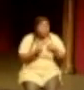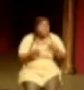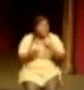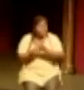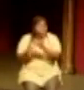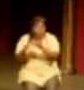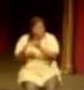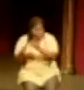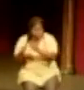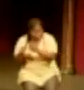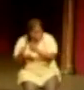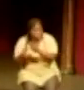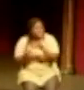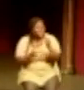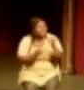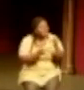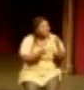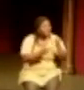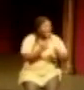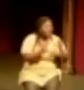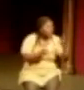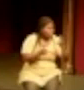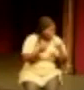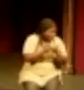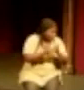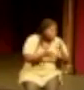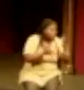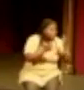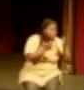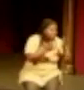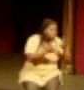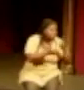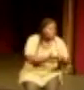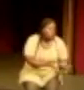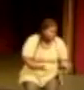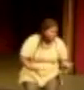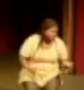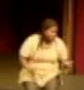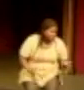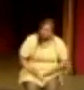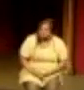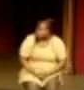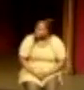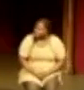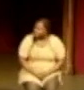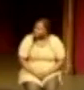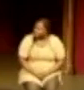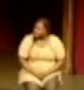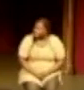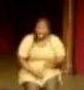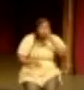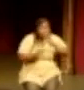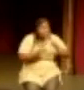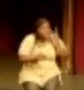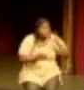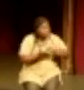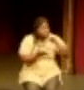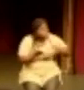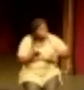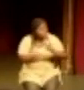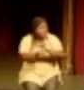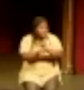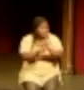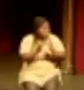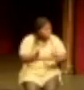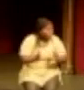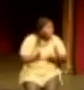in the Final Four. But man, what a run. And it's just so fun to see students, employees, and community